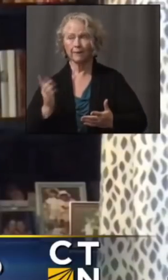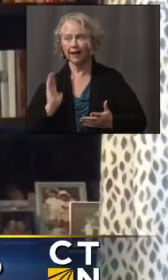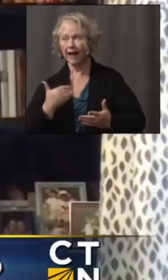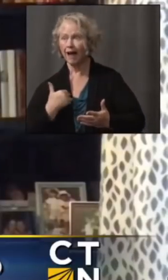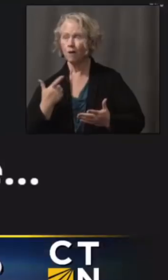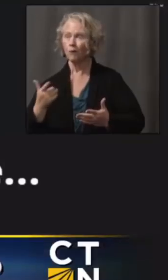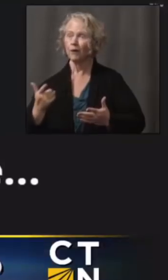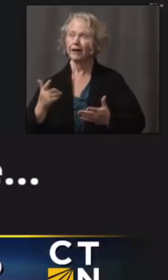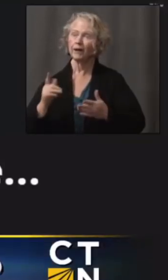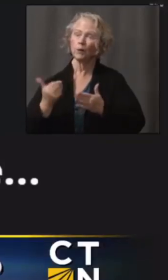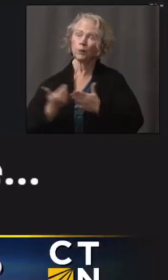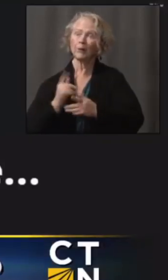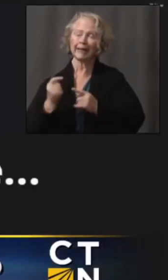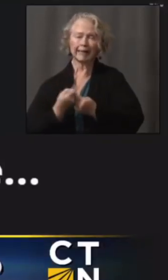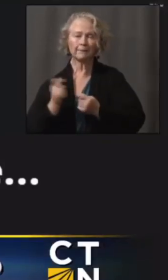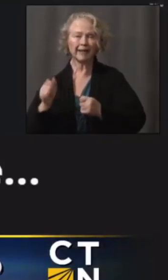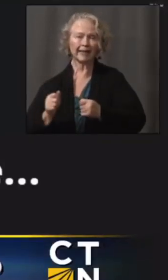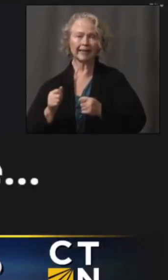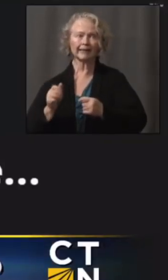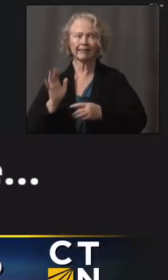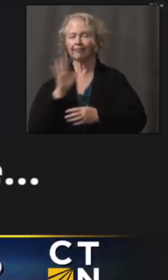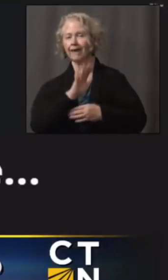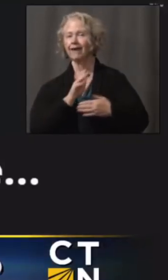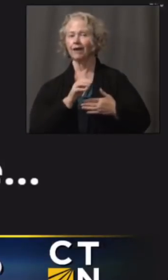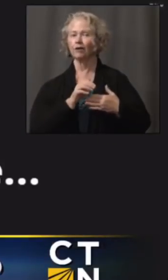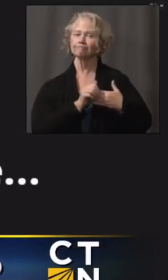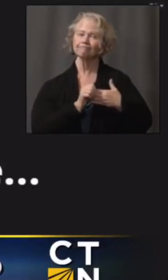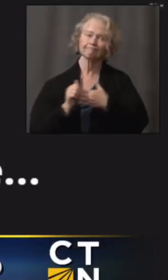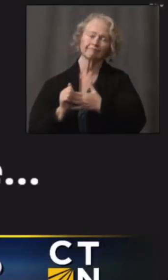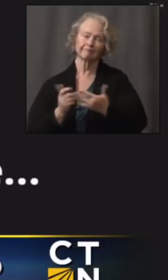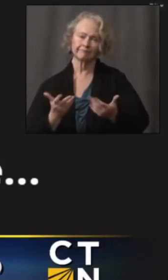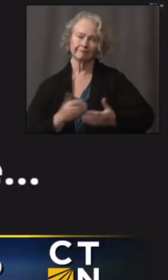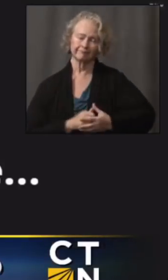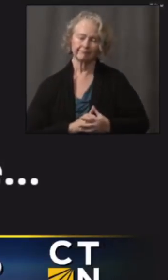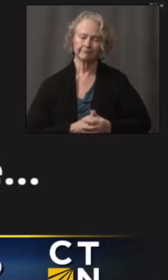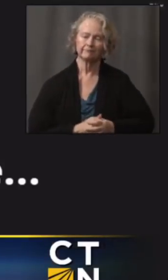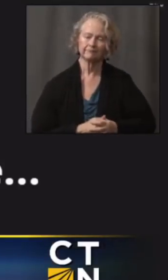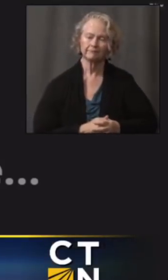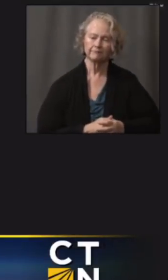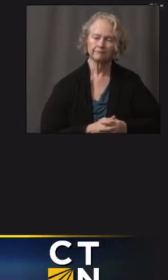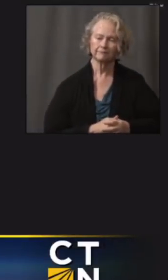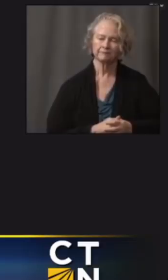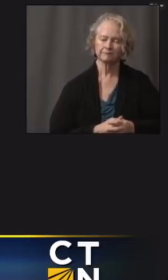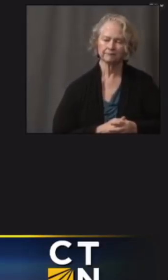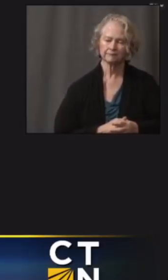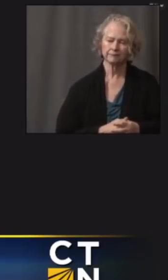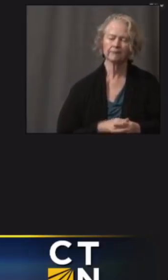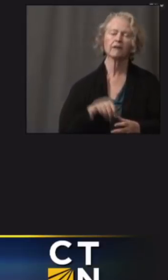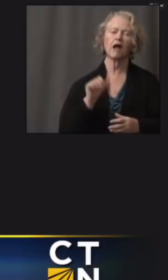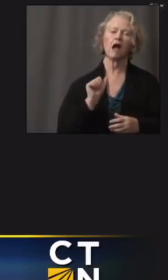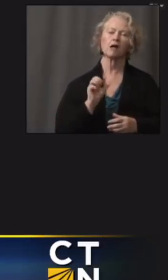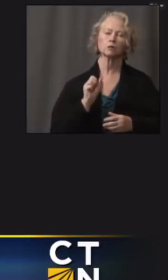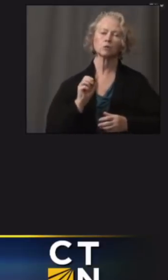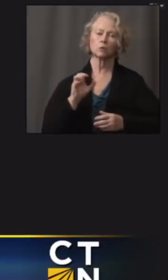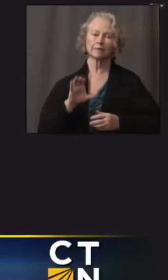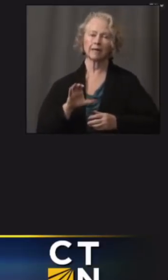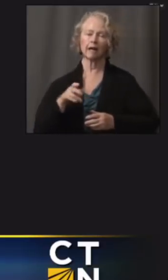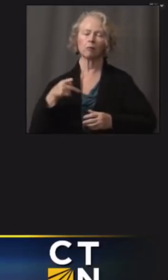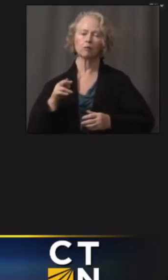Thank you. The Associated Press.